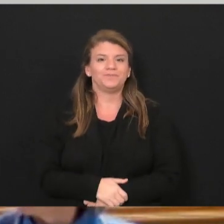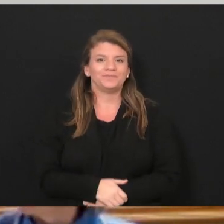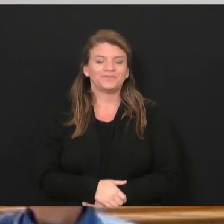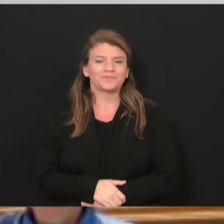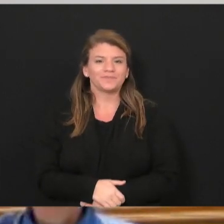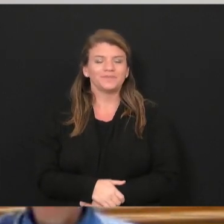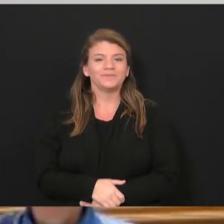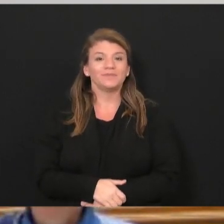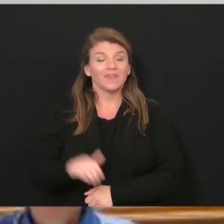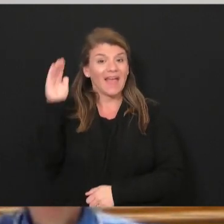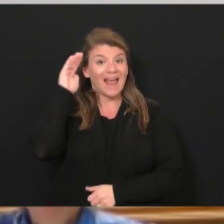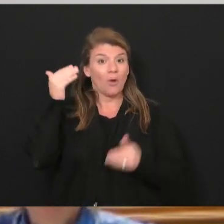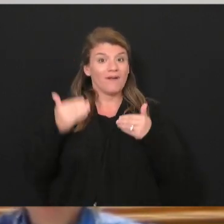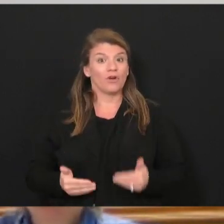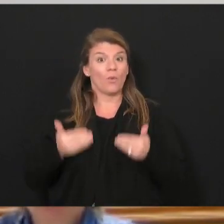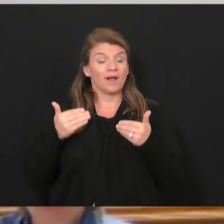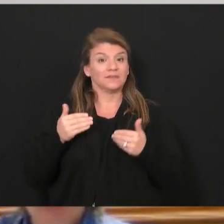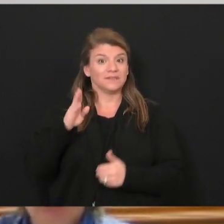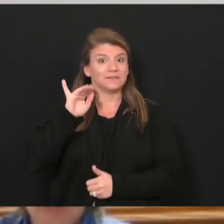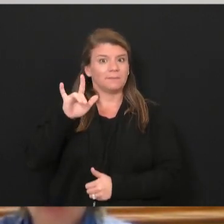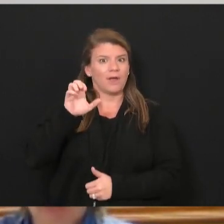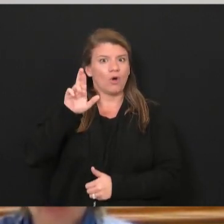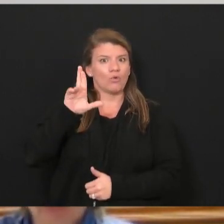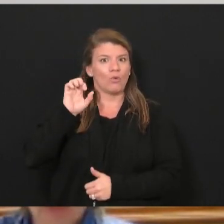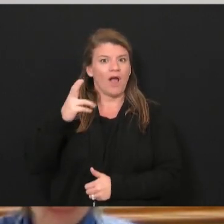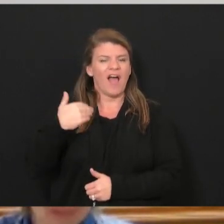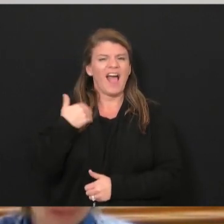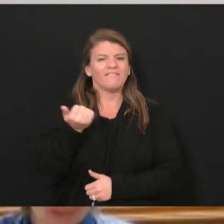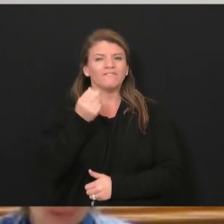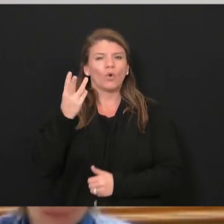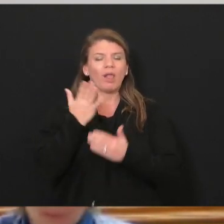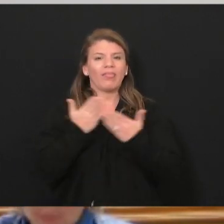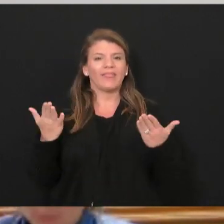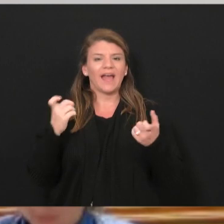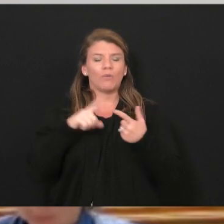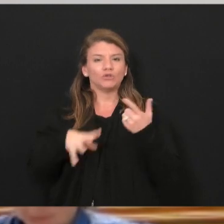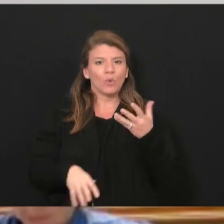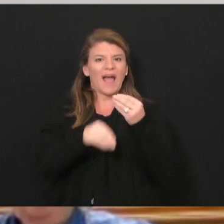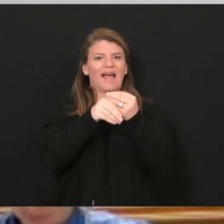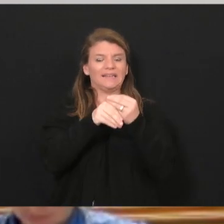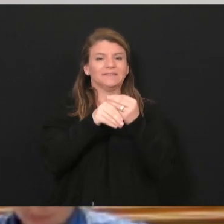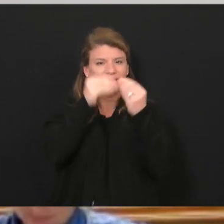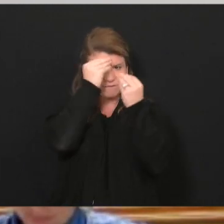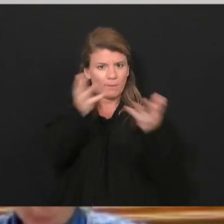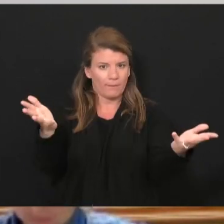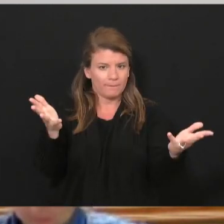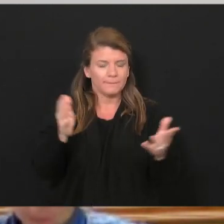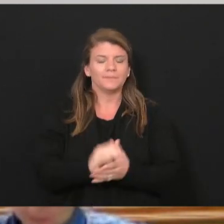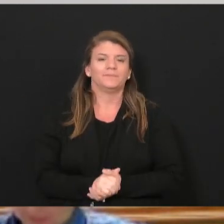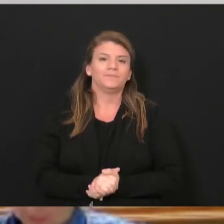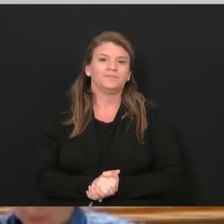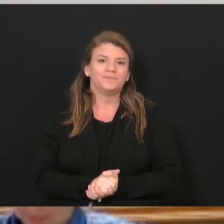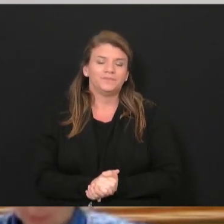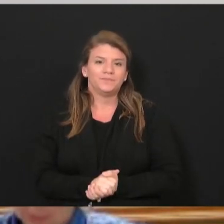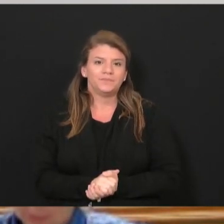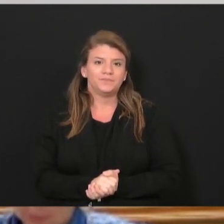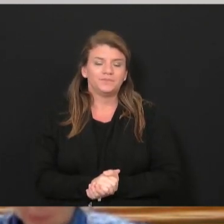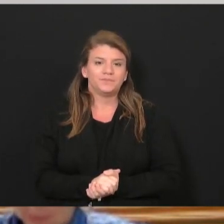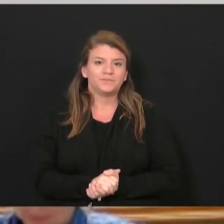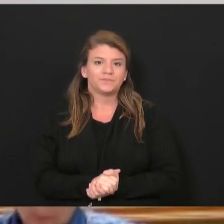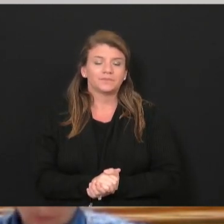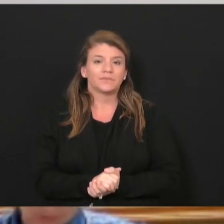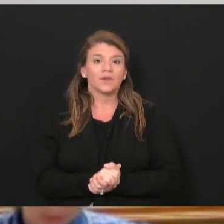Hello, everyone. I have a couple of things that I'd like to push out to folks. Our Bureau of Children and Families